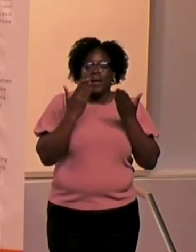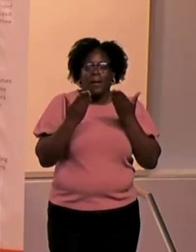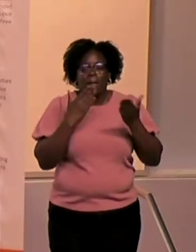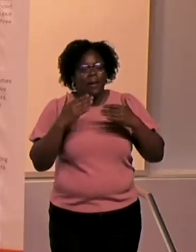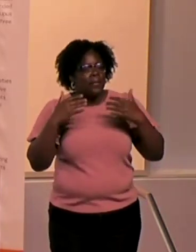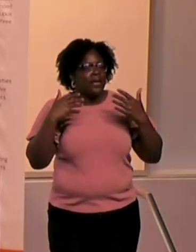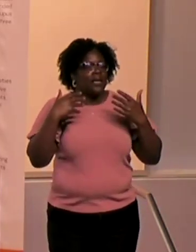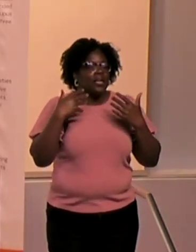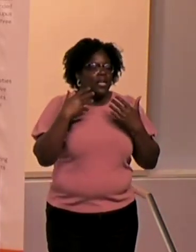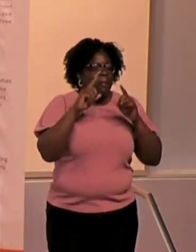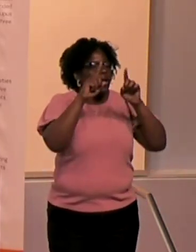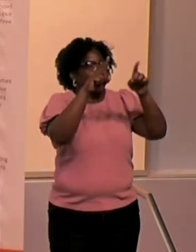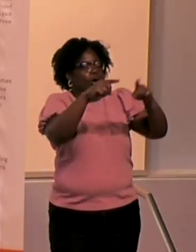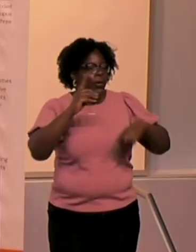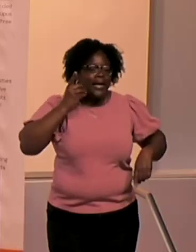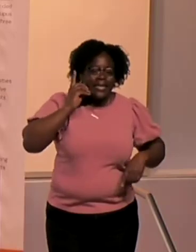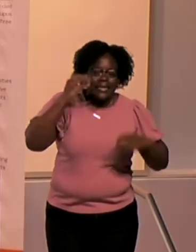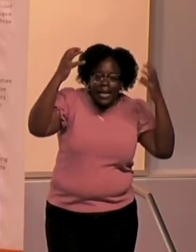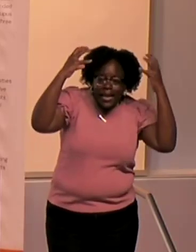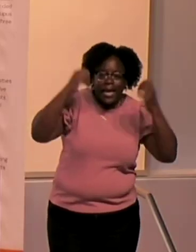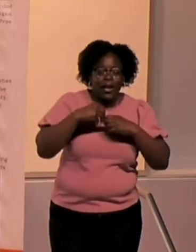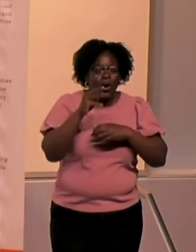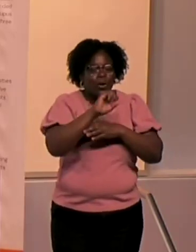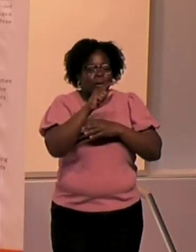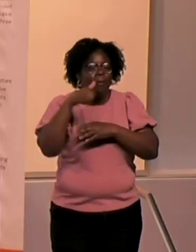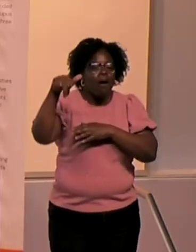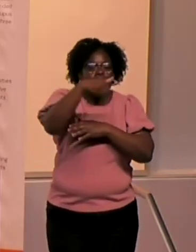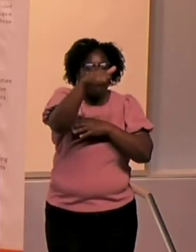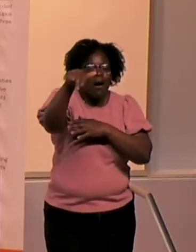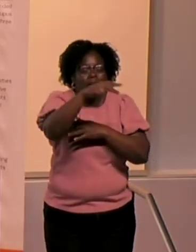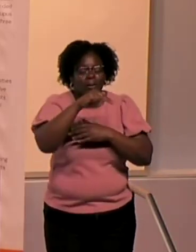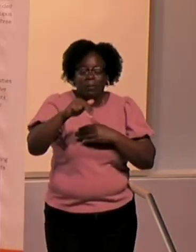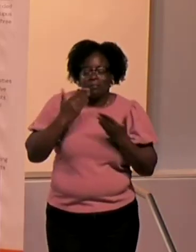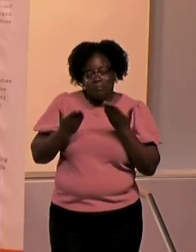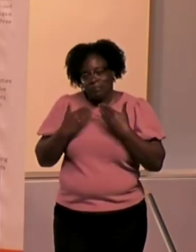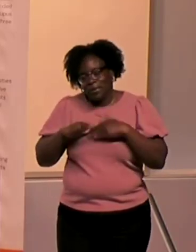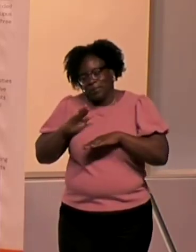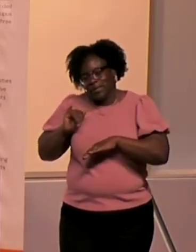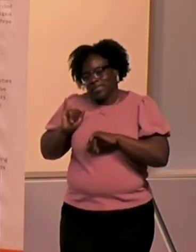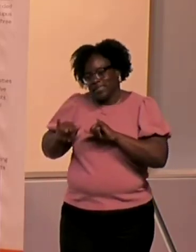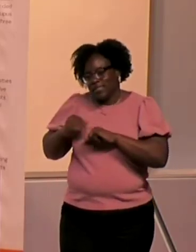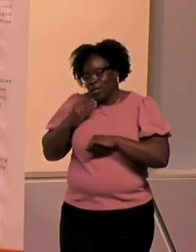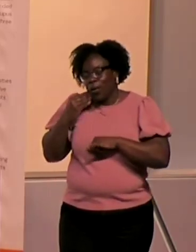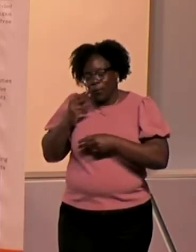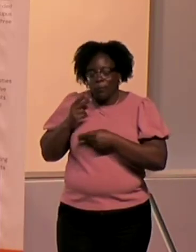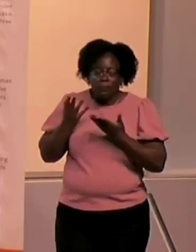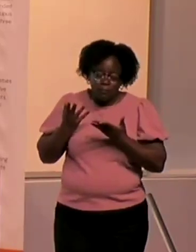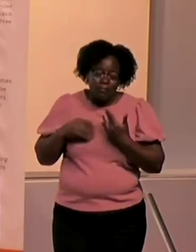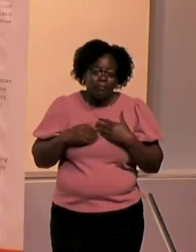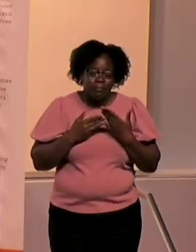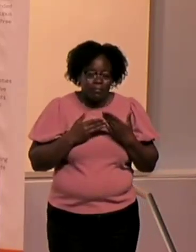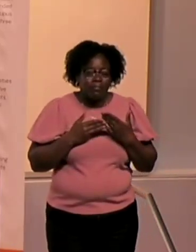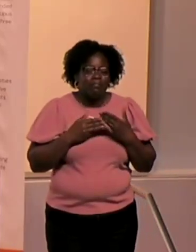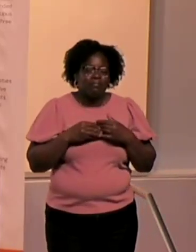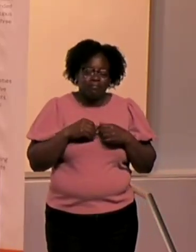crazy things like going to Disneyland or going to the mall that day is probably not the best. So maybe doing a low-key day or